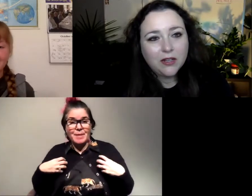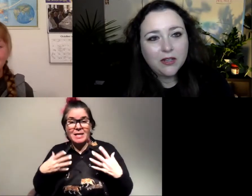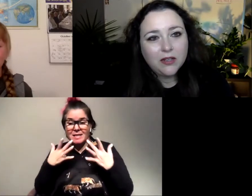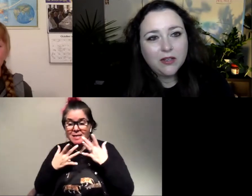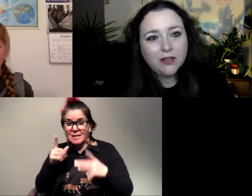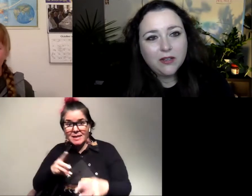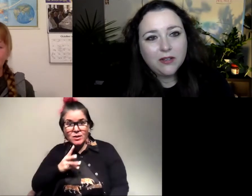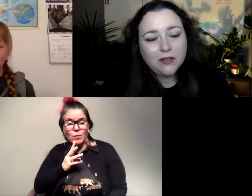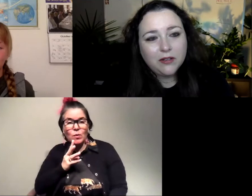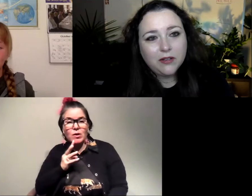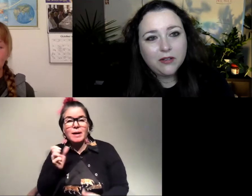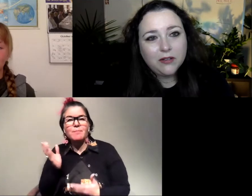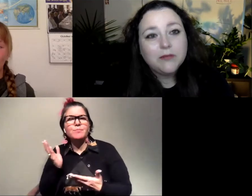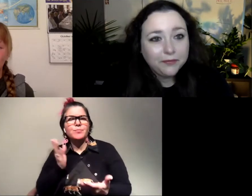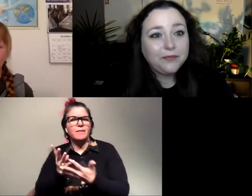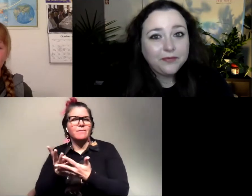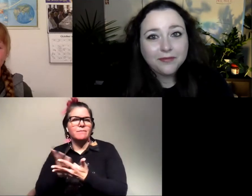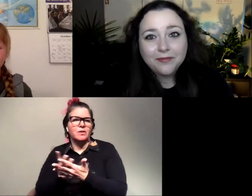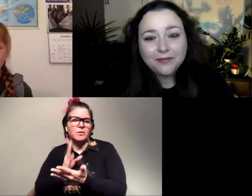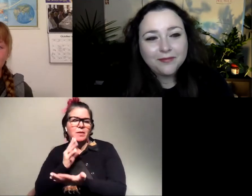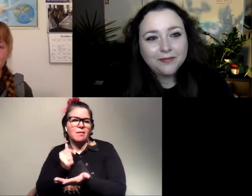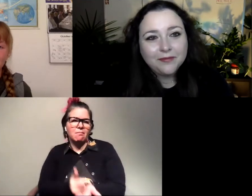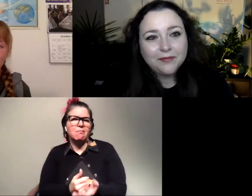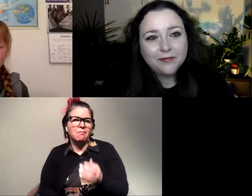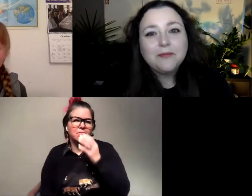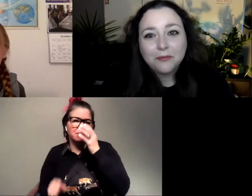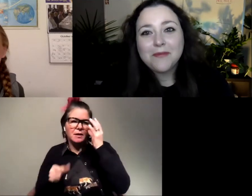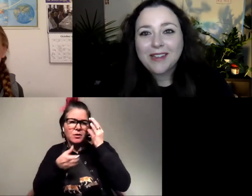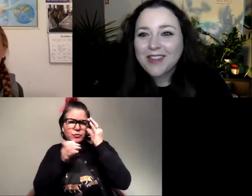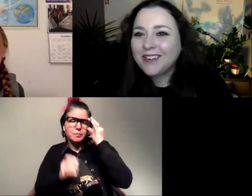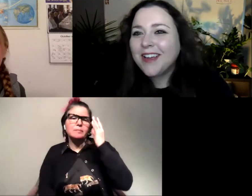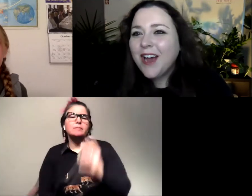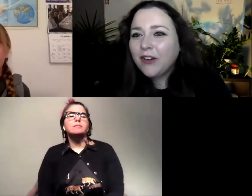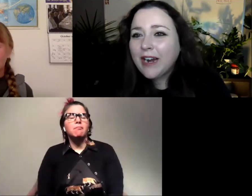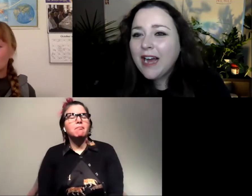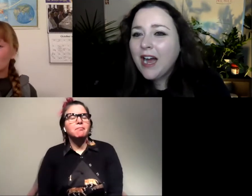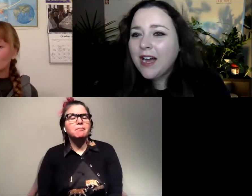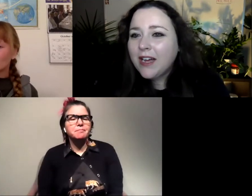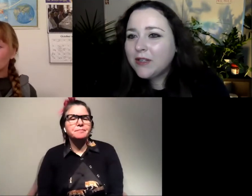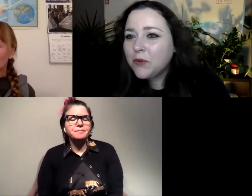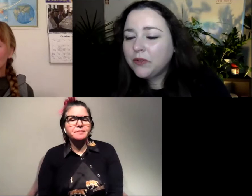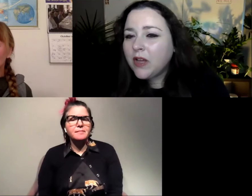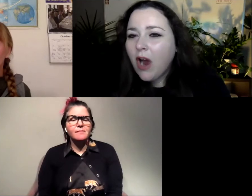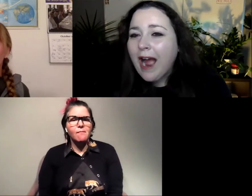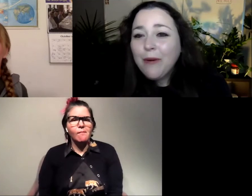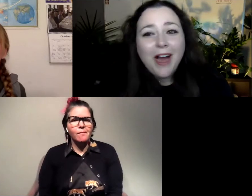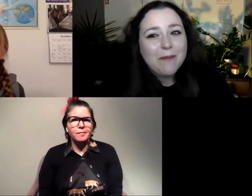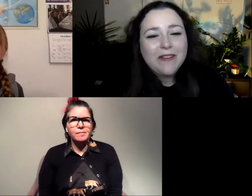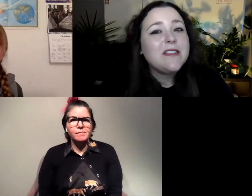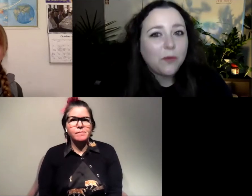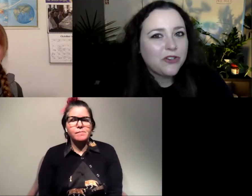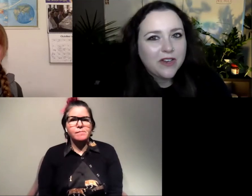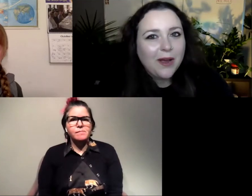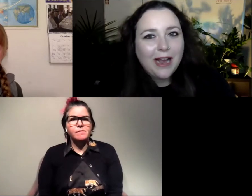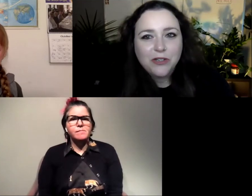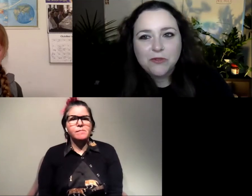water, you can bring a little filter that'll help you be able to drink that water. Sounds good. All right. How common, this is